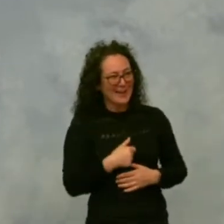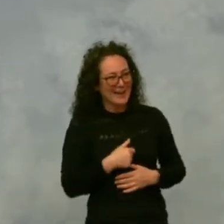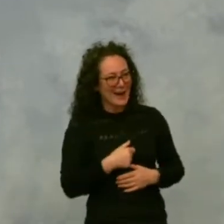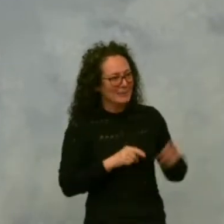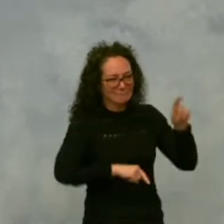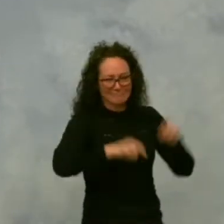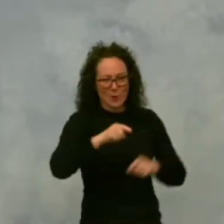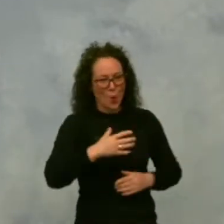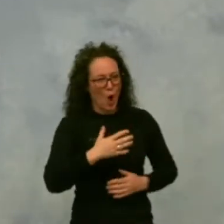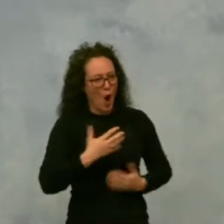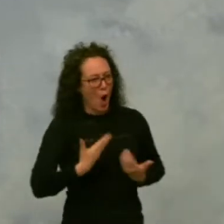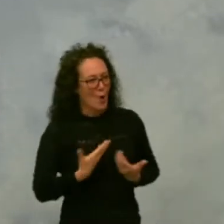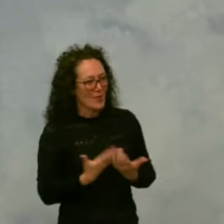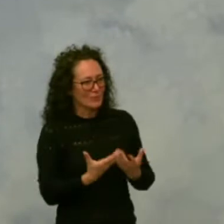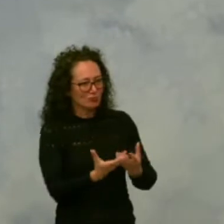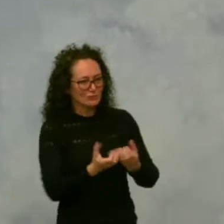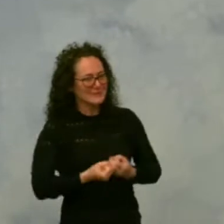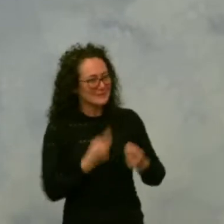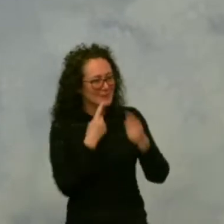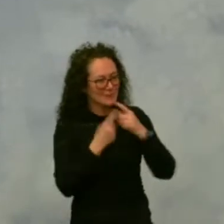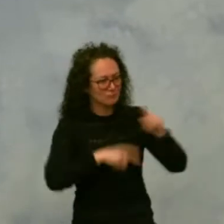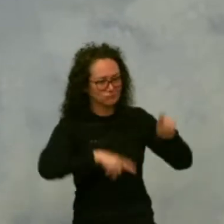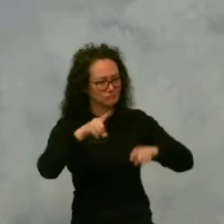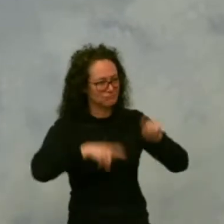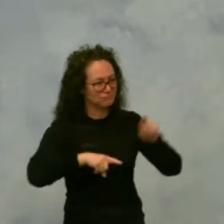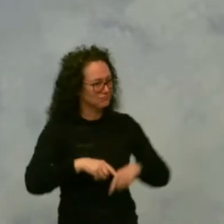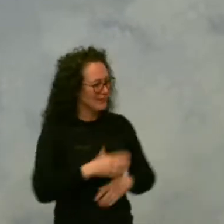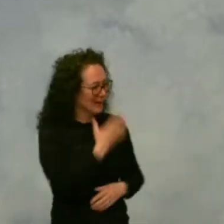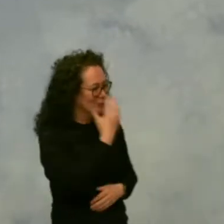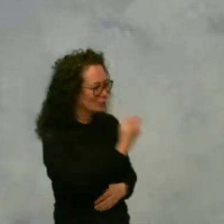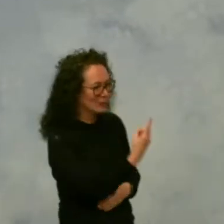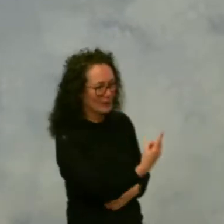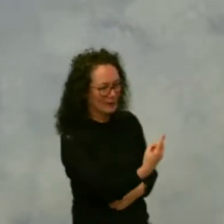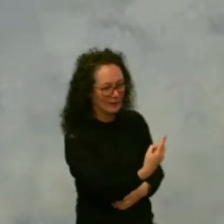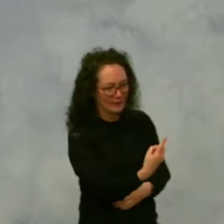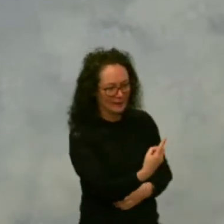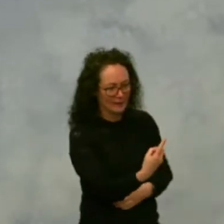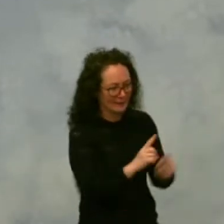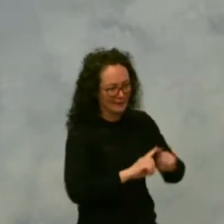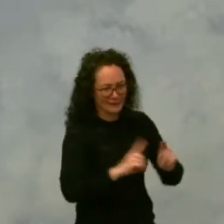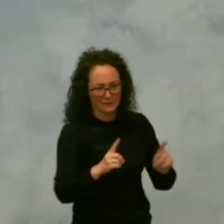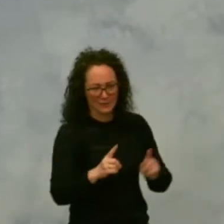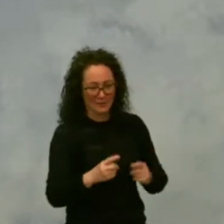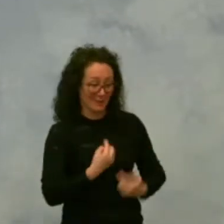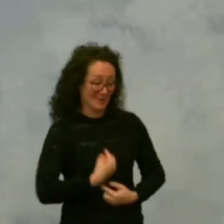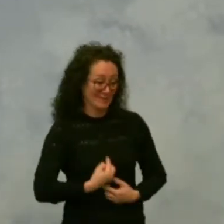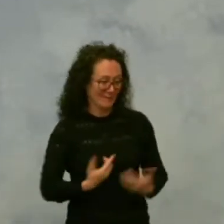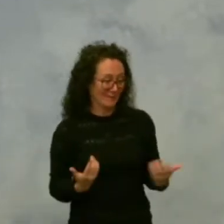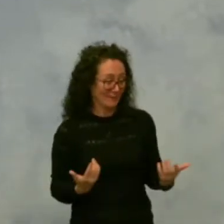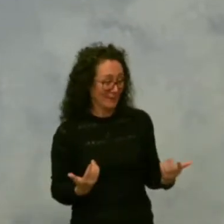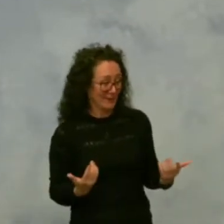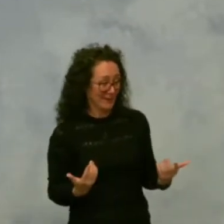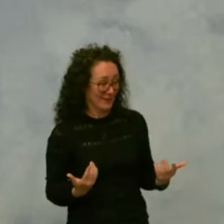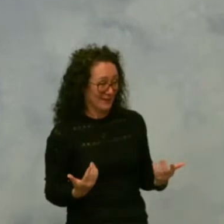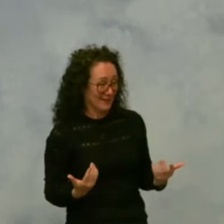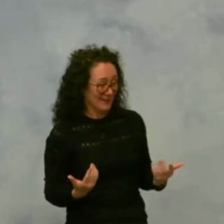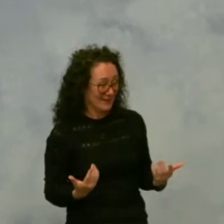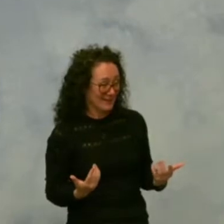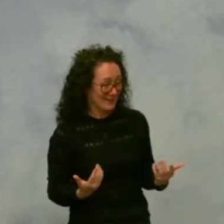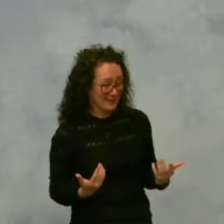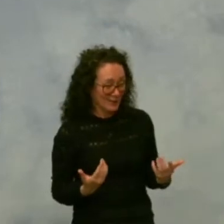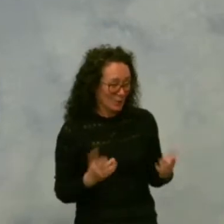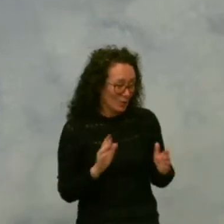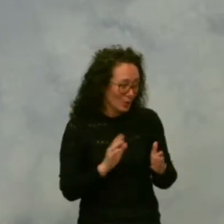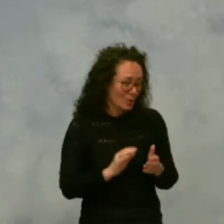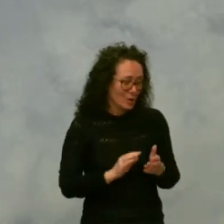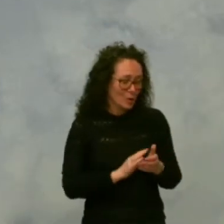might not necessarily be the same thing that would attract kind of folk like myself, for example. So, in addition